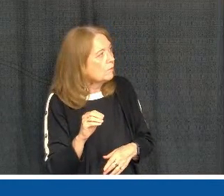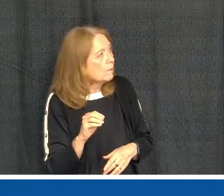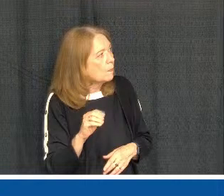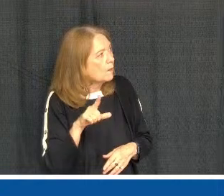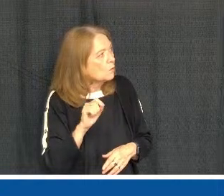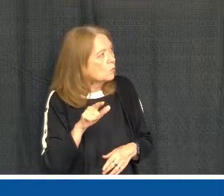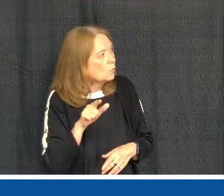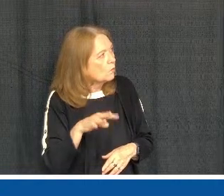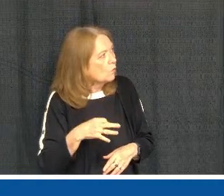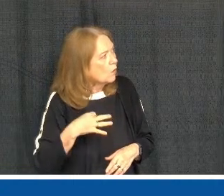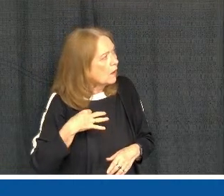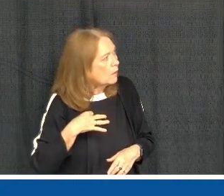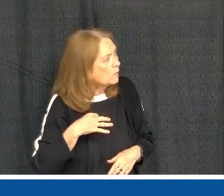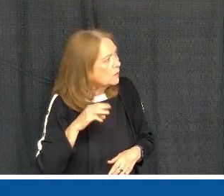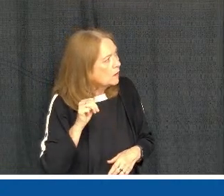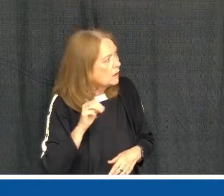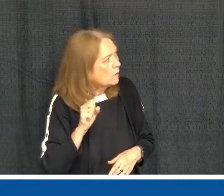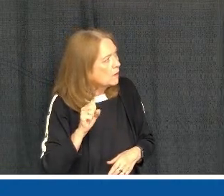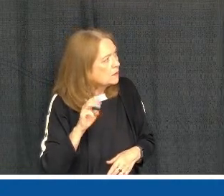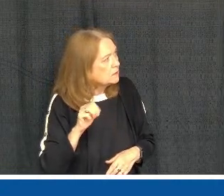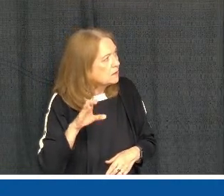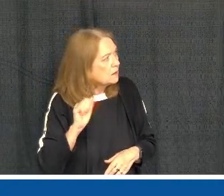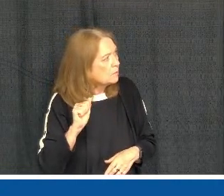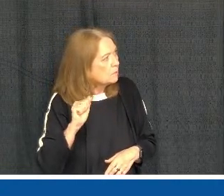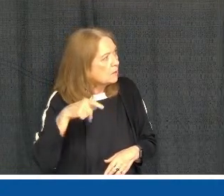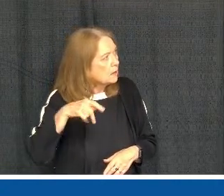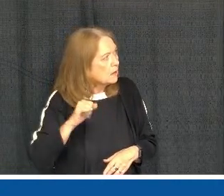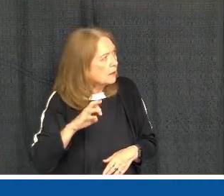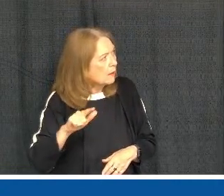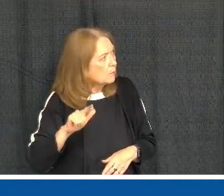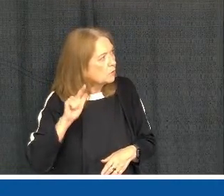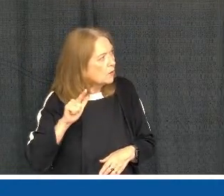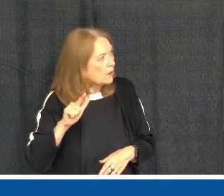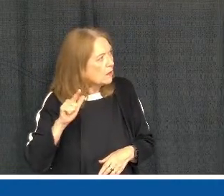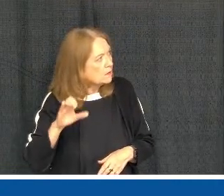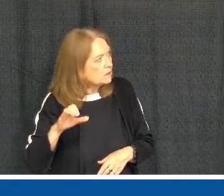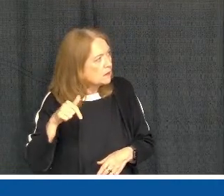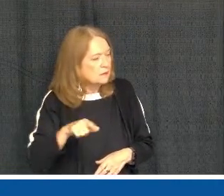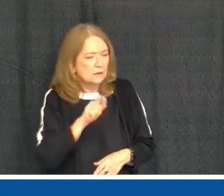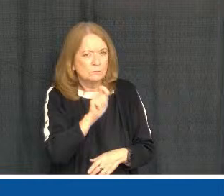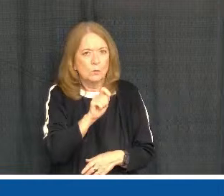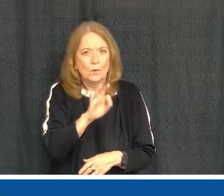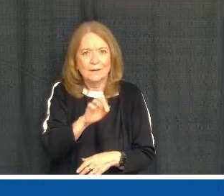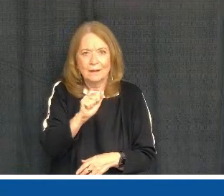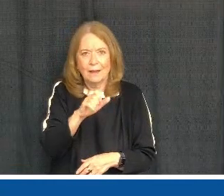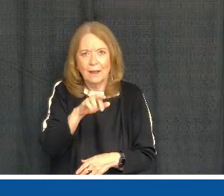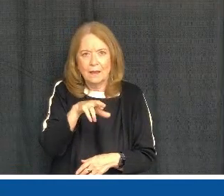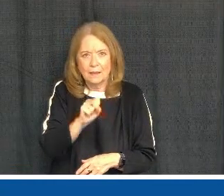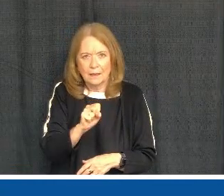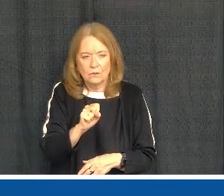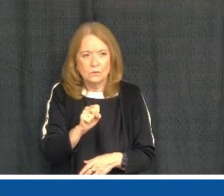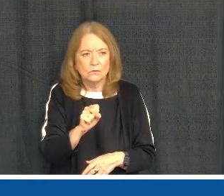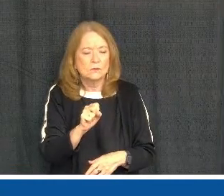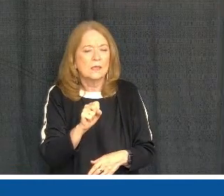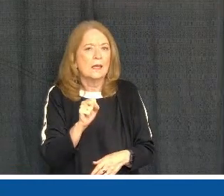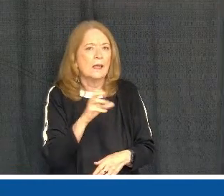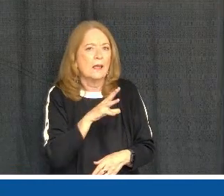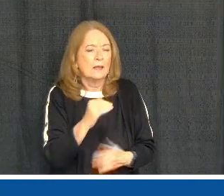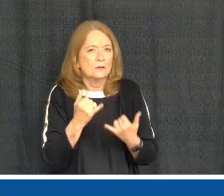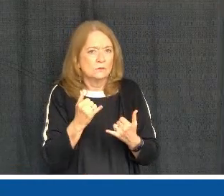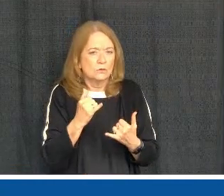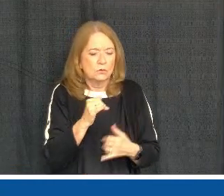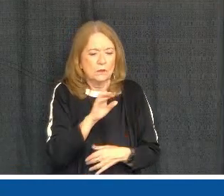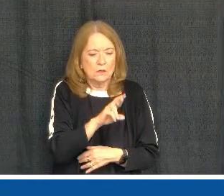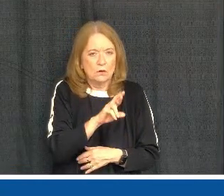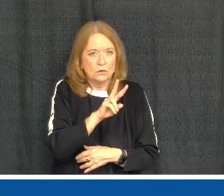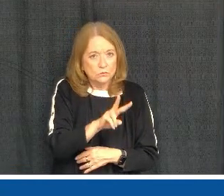2024. Application of MSM Capital LLC. This is 0.9 acres, just under an acre. Currently zoned